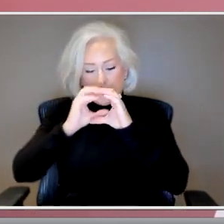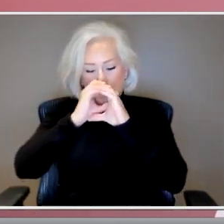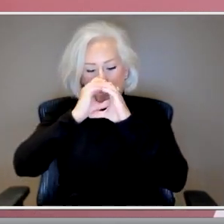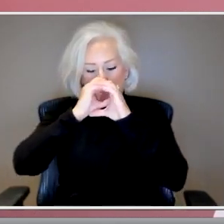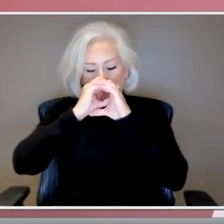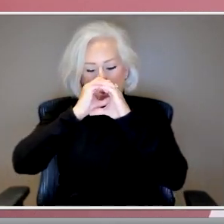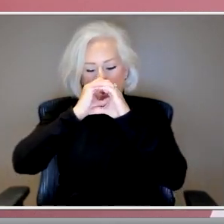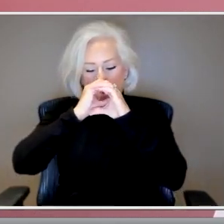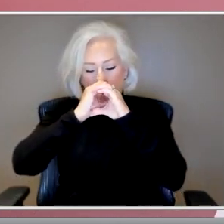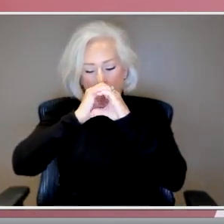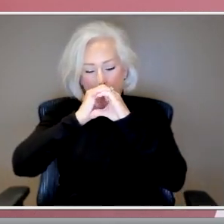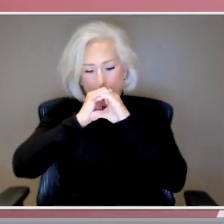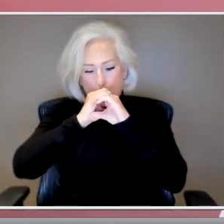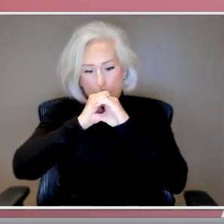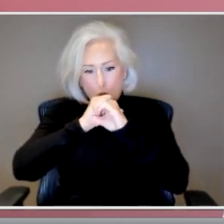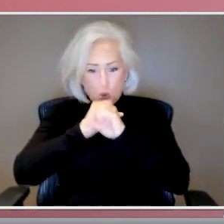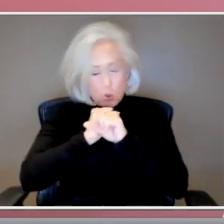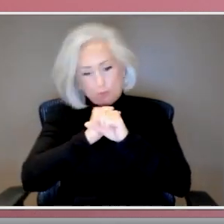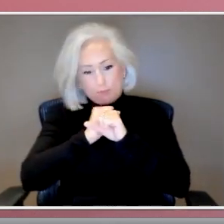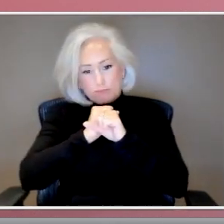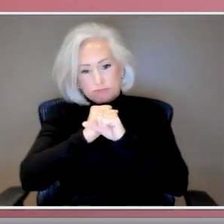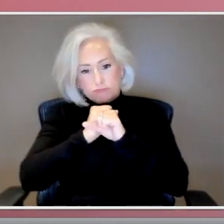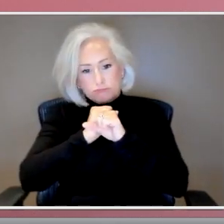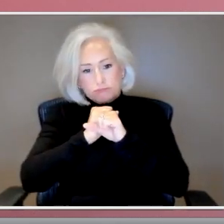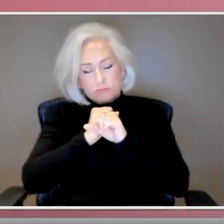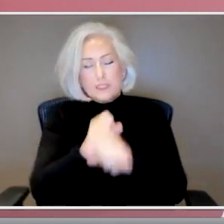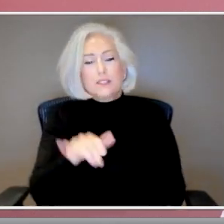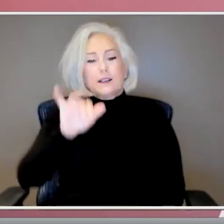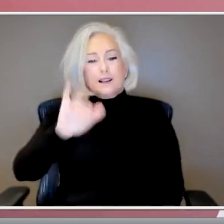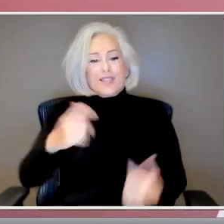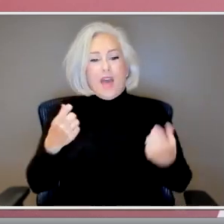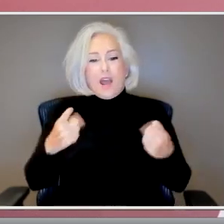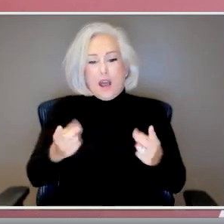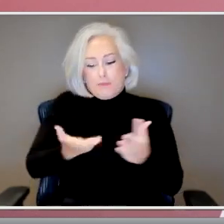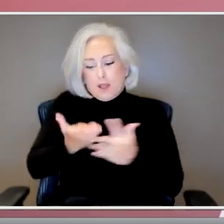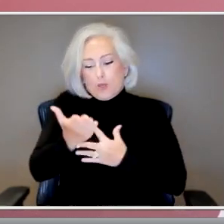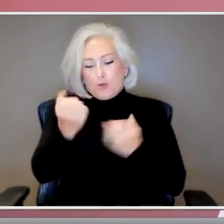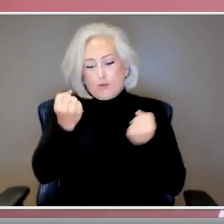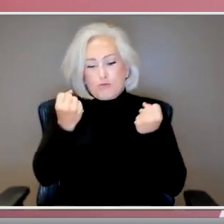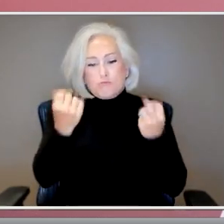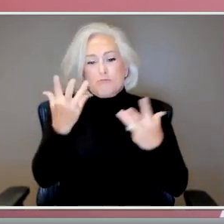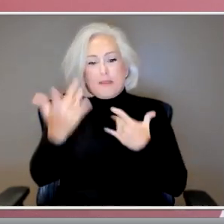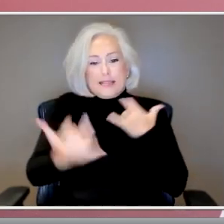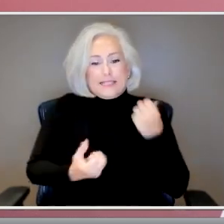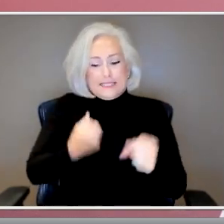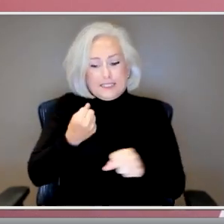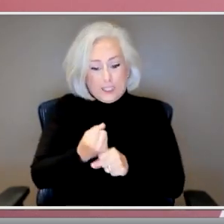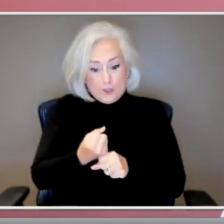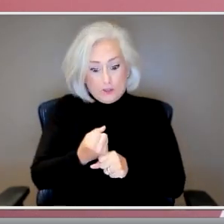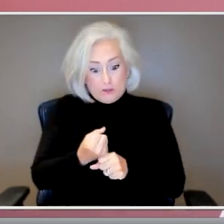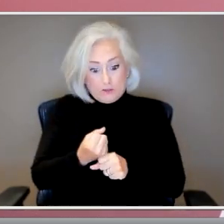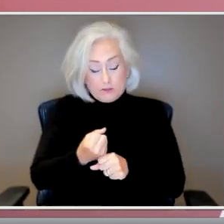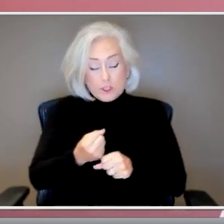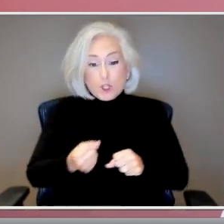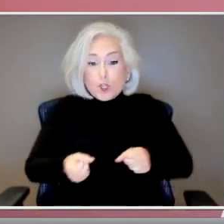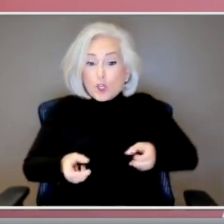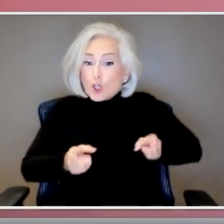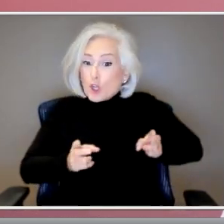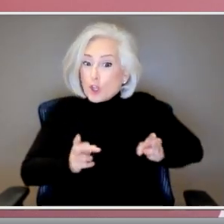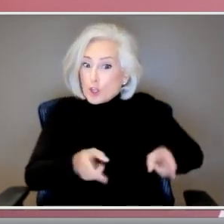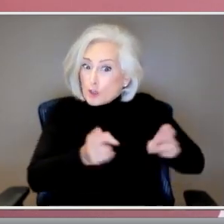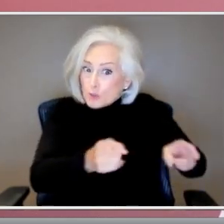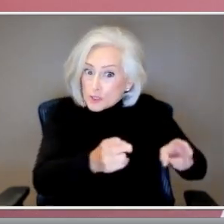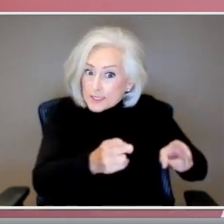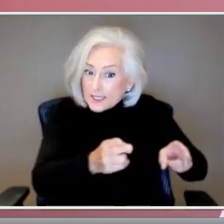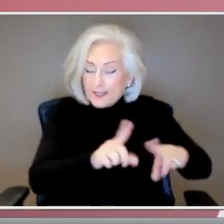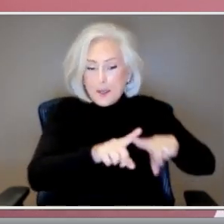lumen or the opening of the vessel. So this happened over many years. Yes. Now the urgency of it is purely related to symptoms. So what are